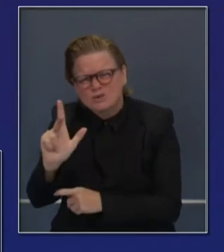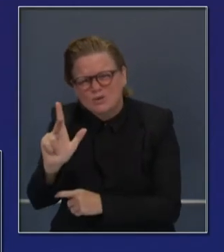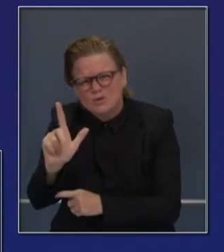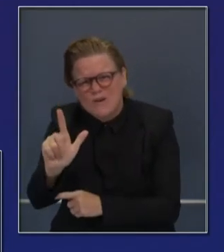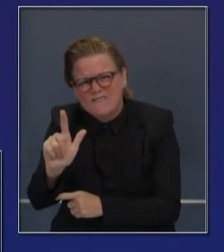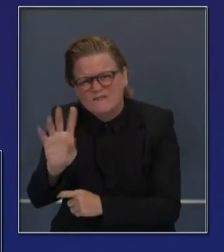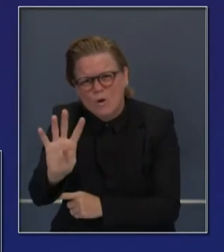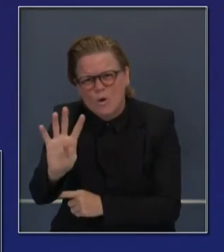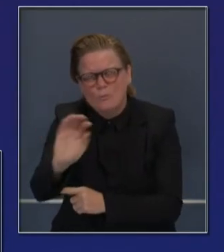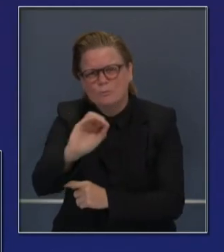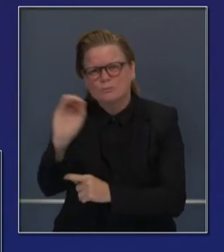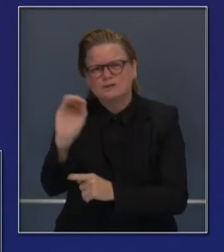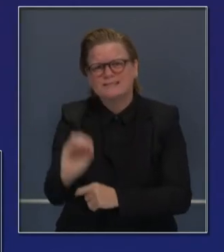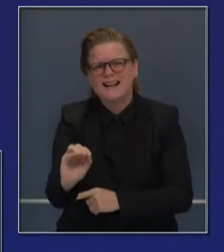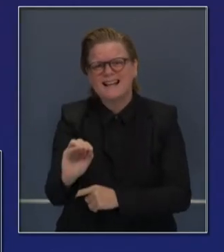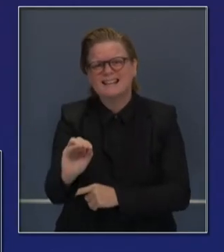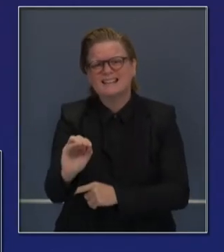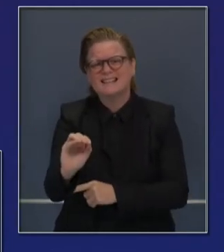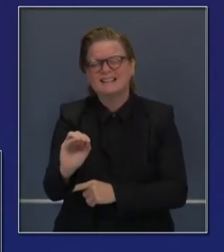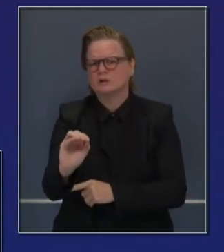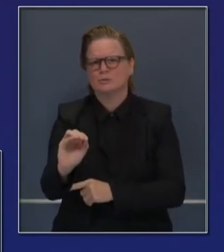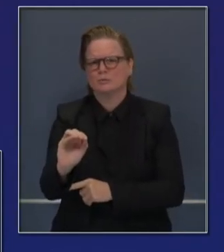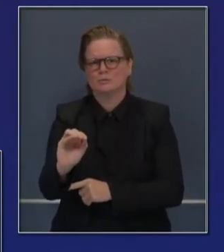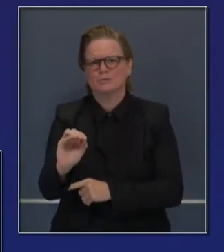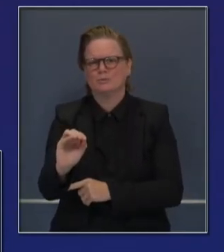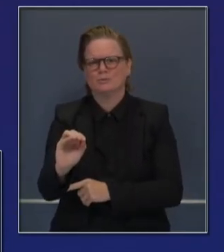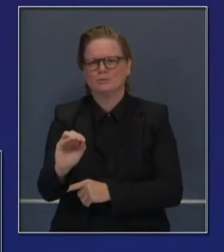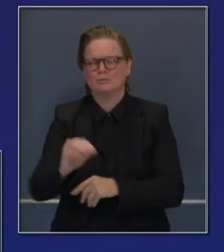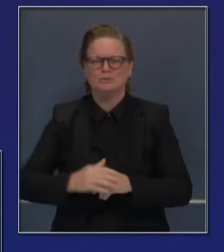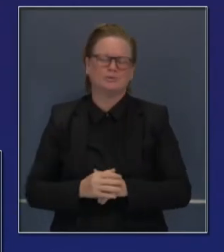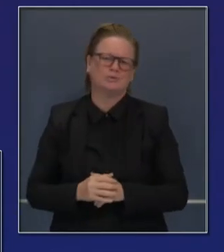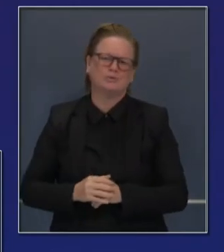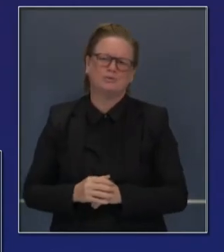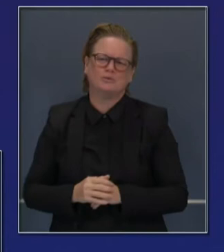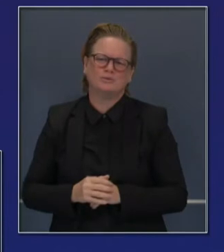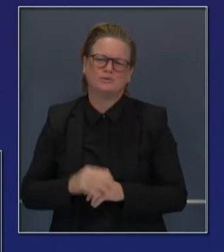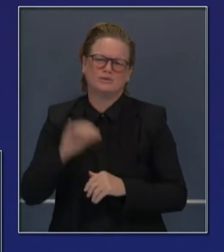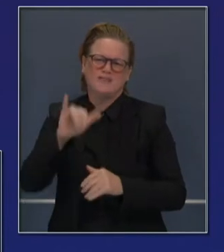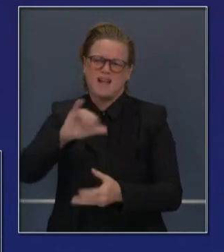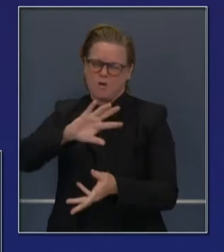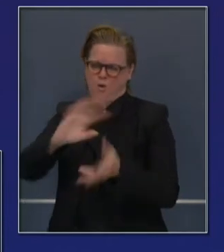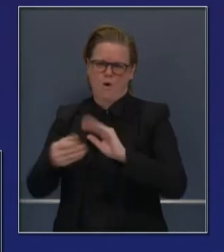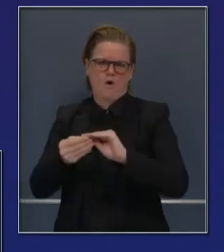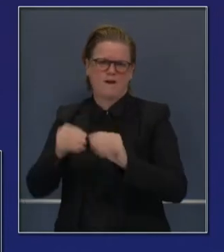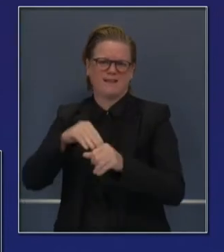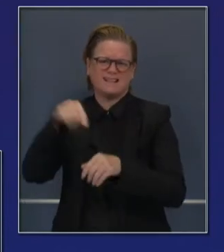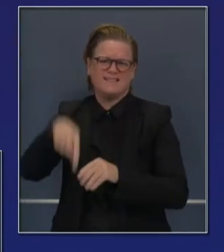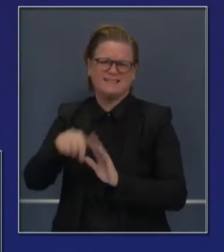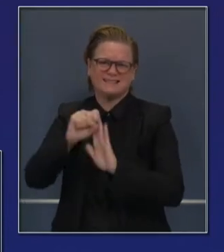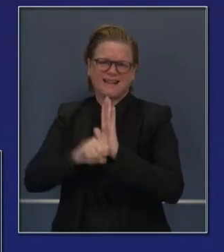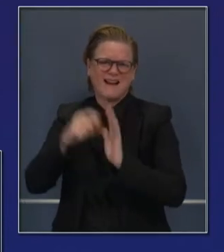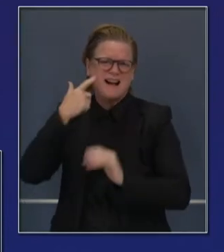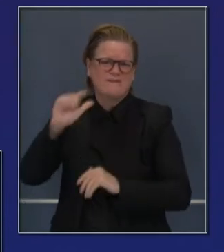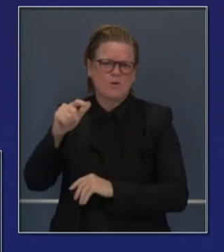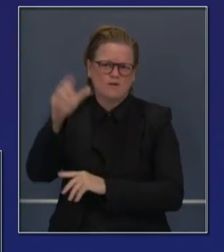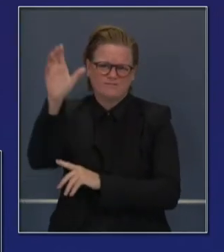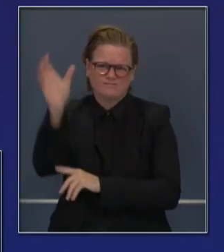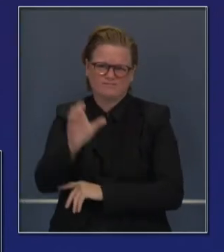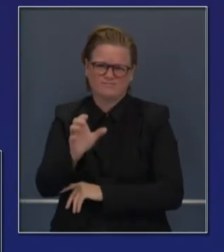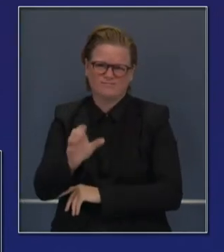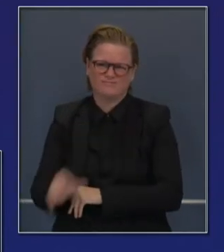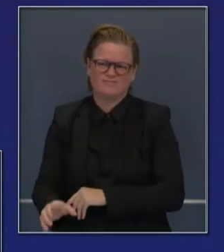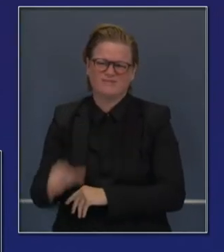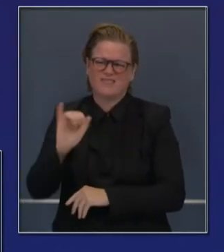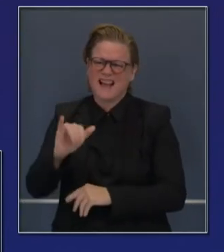two. You can see in mid-December, California, the ICU beds will be at 112% capacity. And